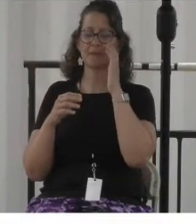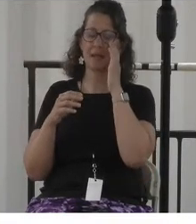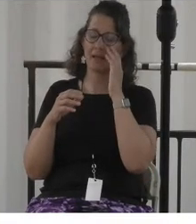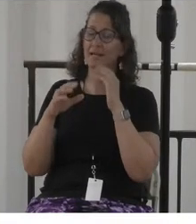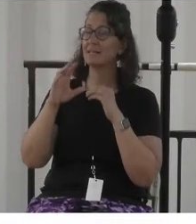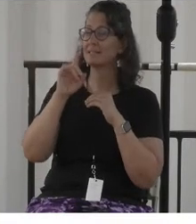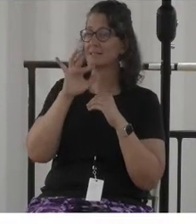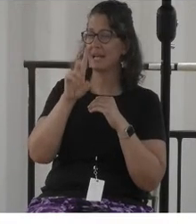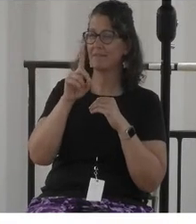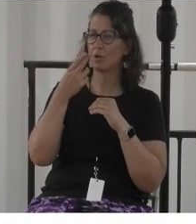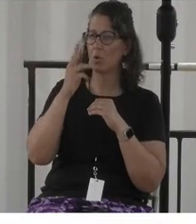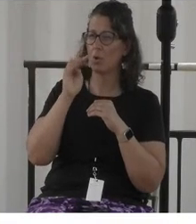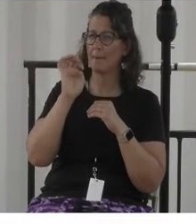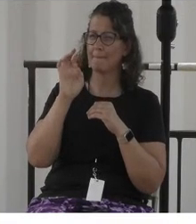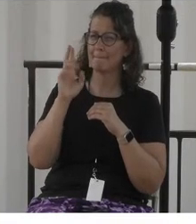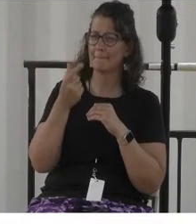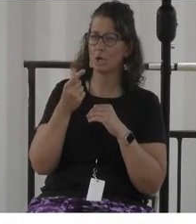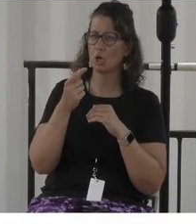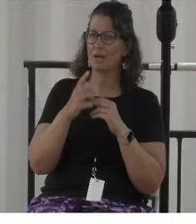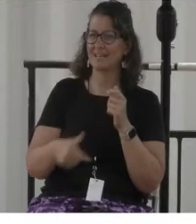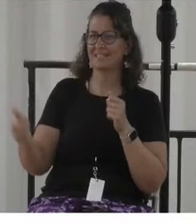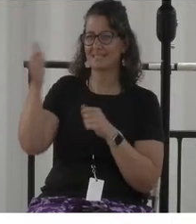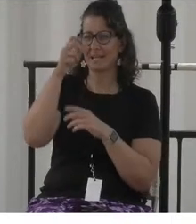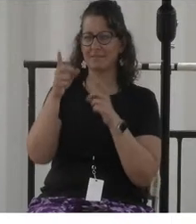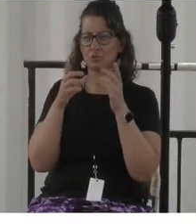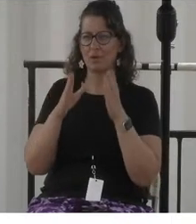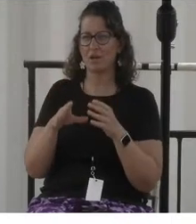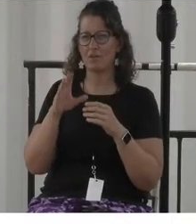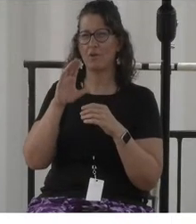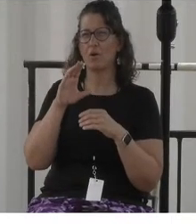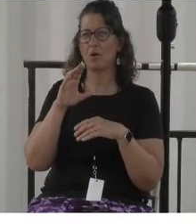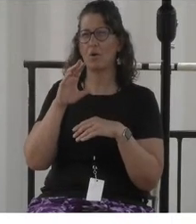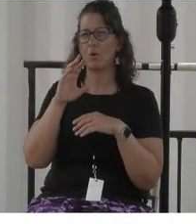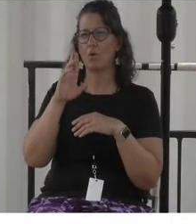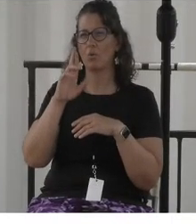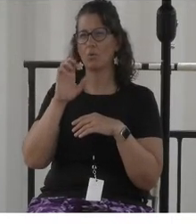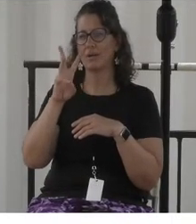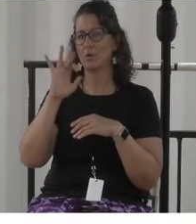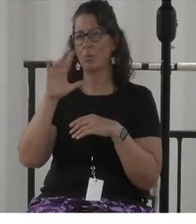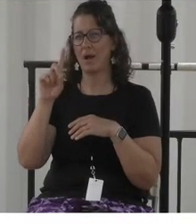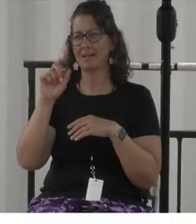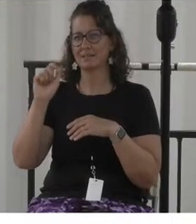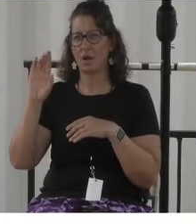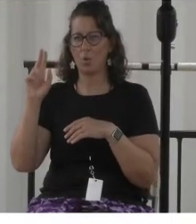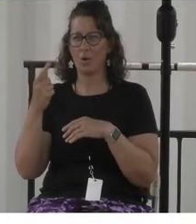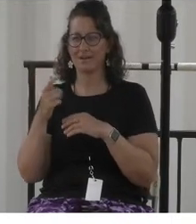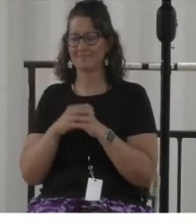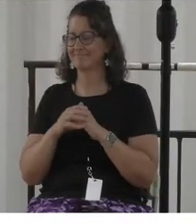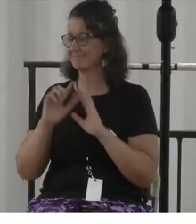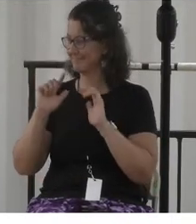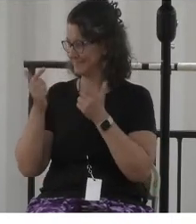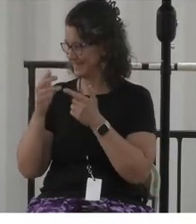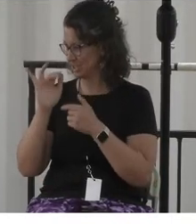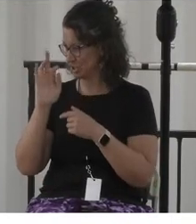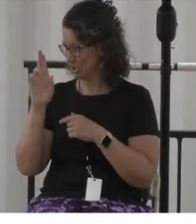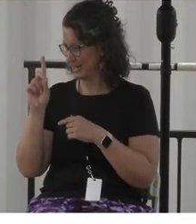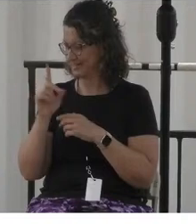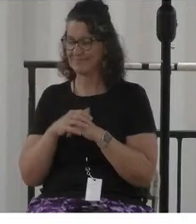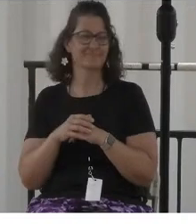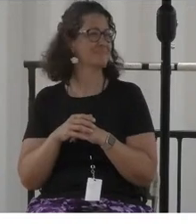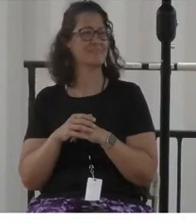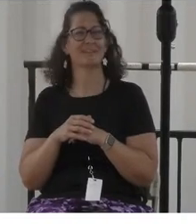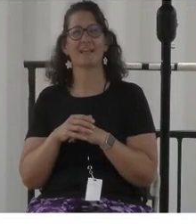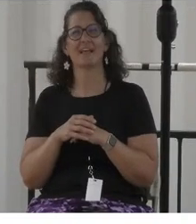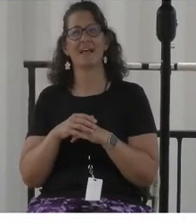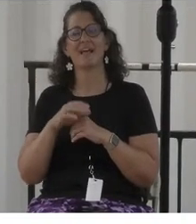of wildme.org. All right, thank you for joining us. Rita, Jared, take it away. Hello, everyone. Thank